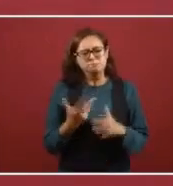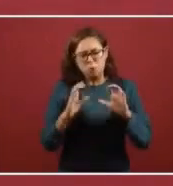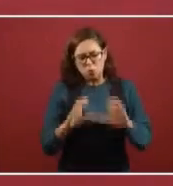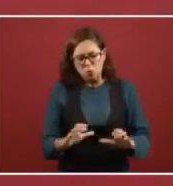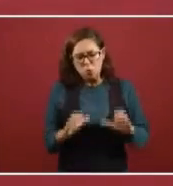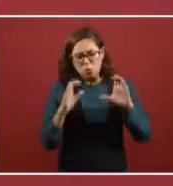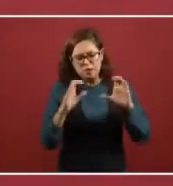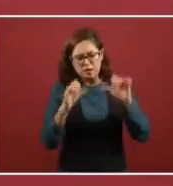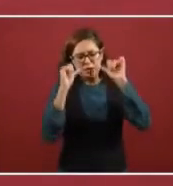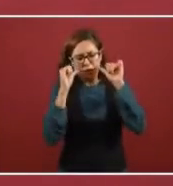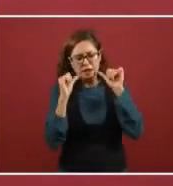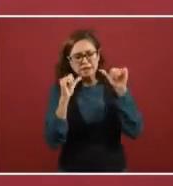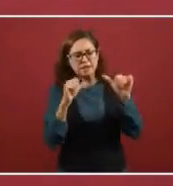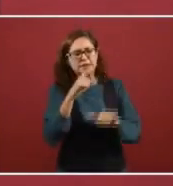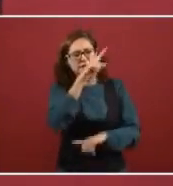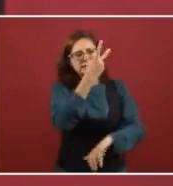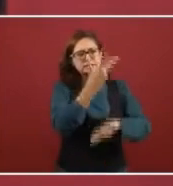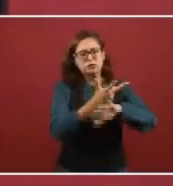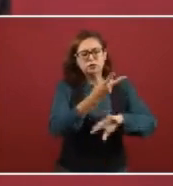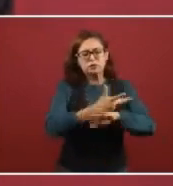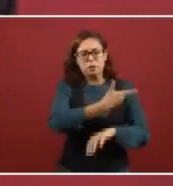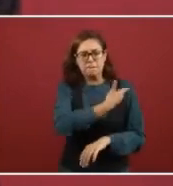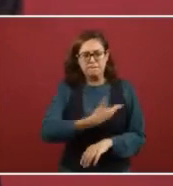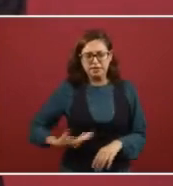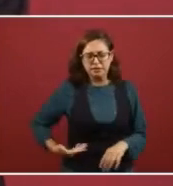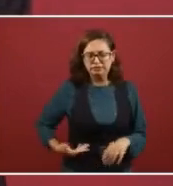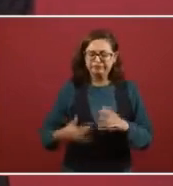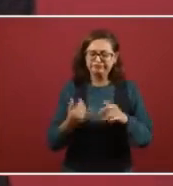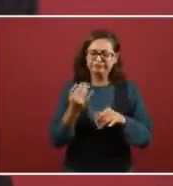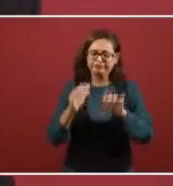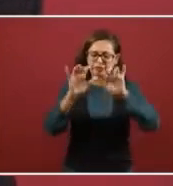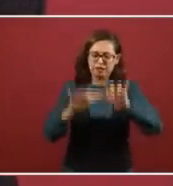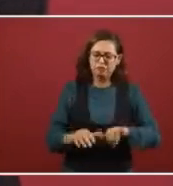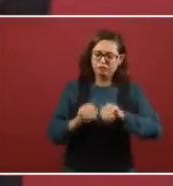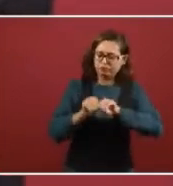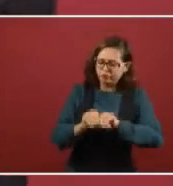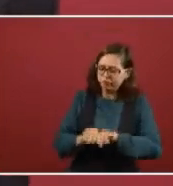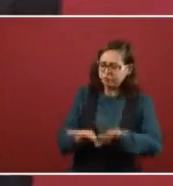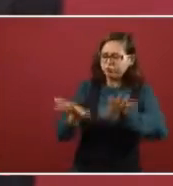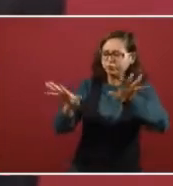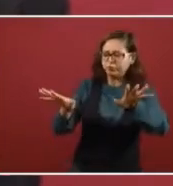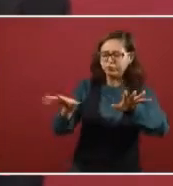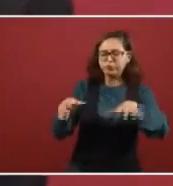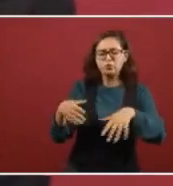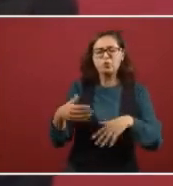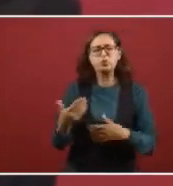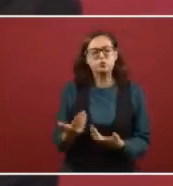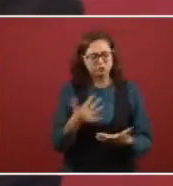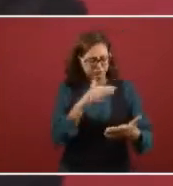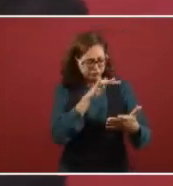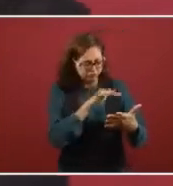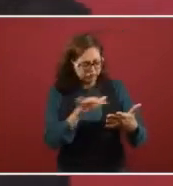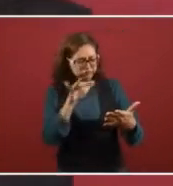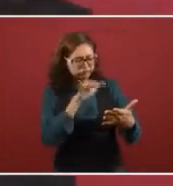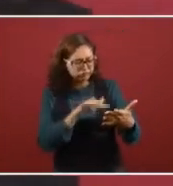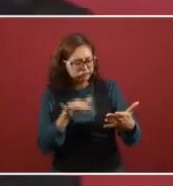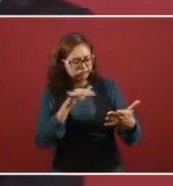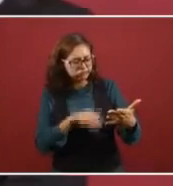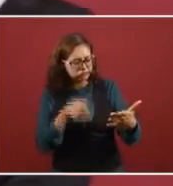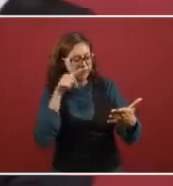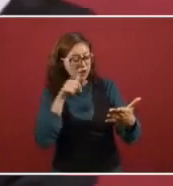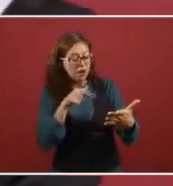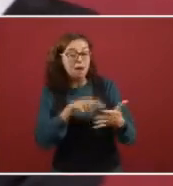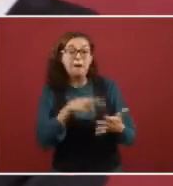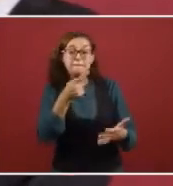pronouncing and that was communicated by the United States. They called our attention, and it made it